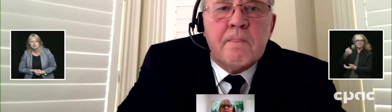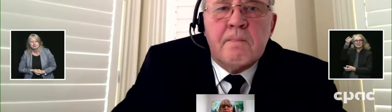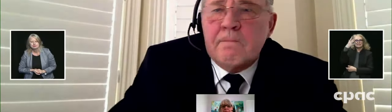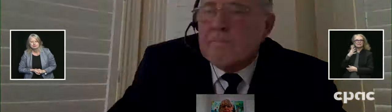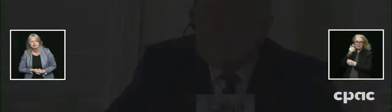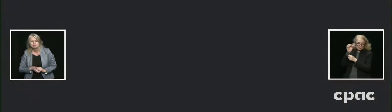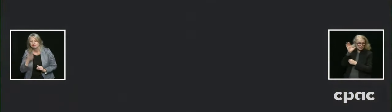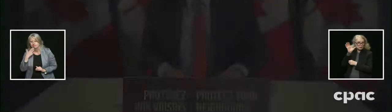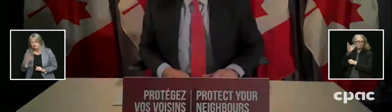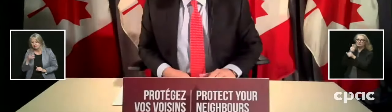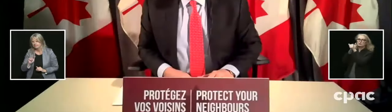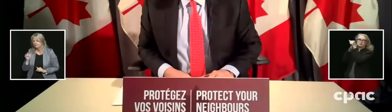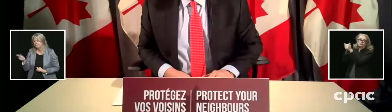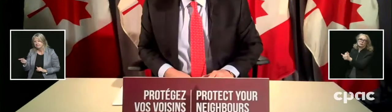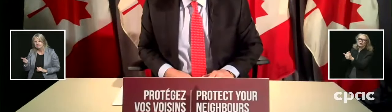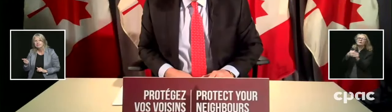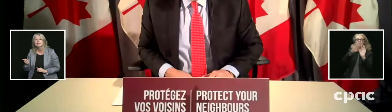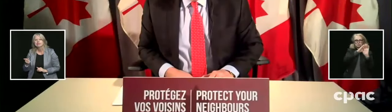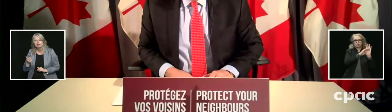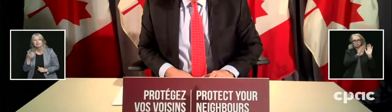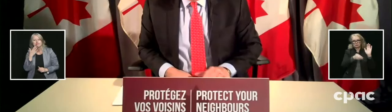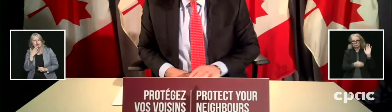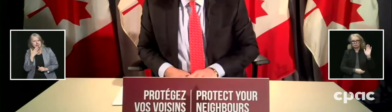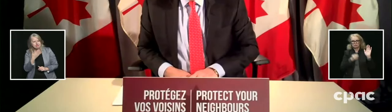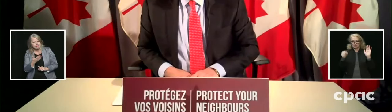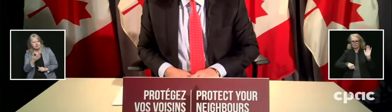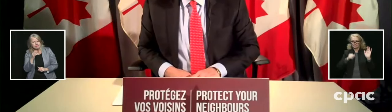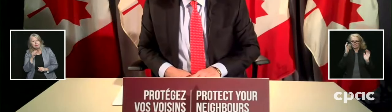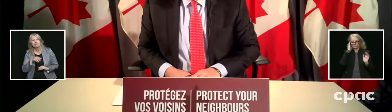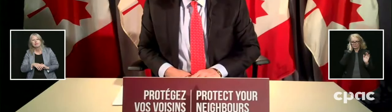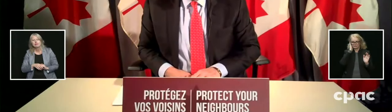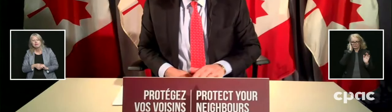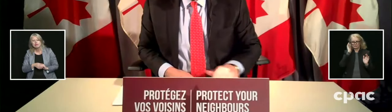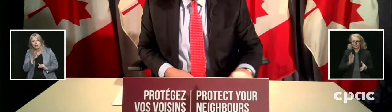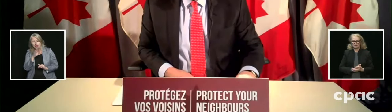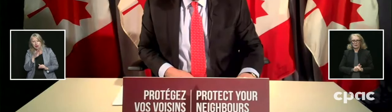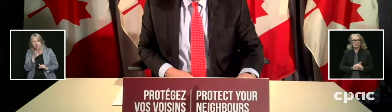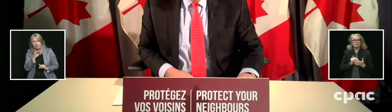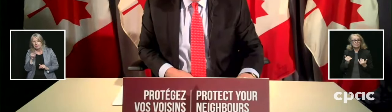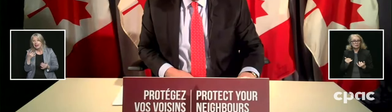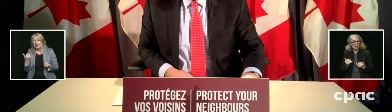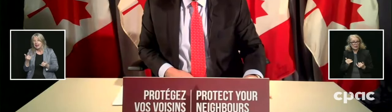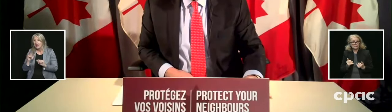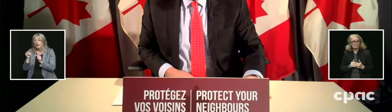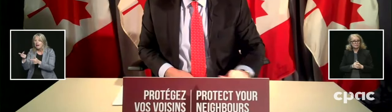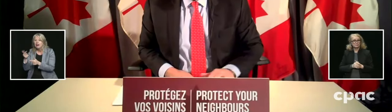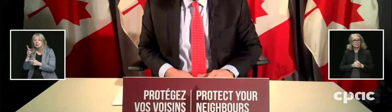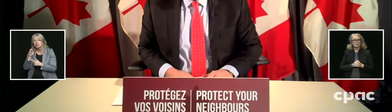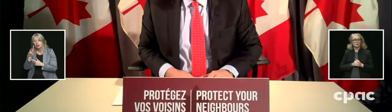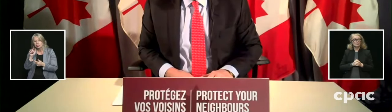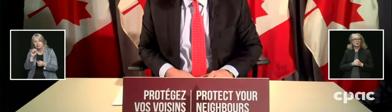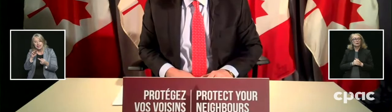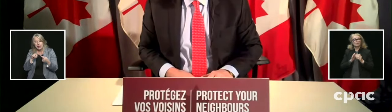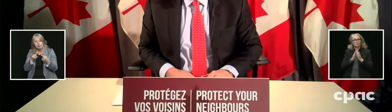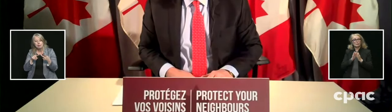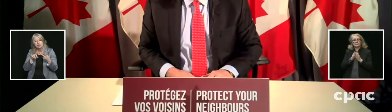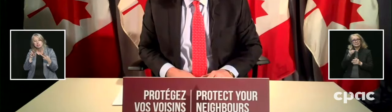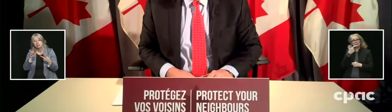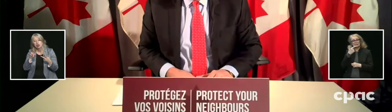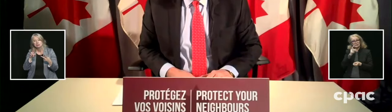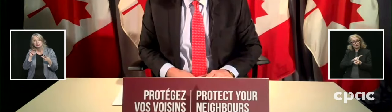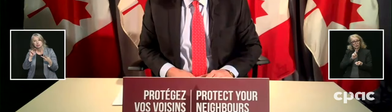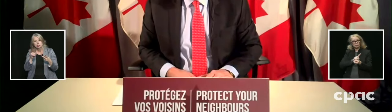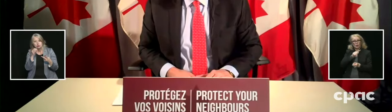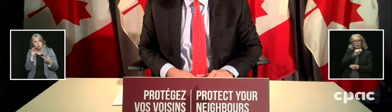So thank you very much, Bill. And now we're going to ask Dr. Tam and Dr. Njoo to say a few words, and finally